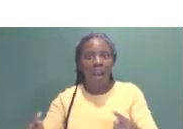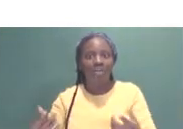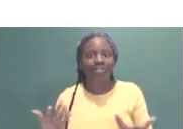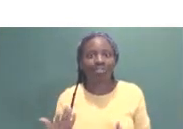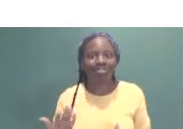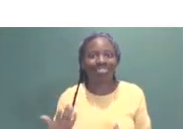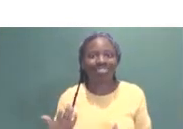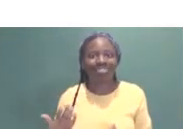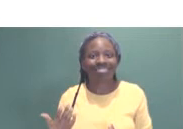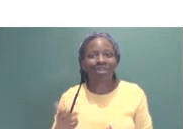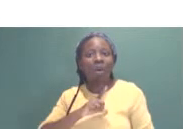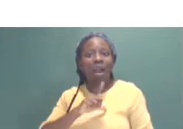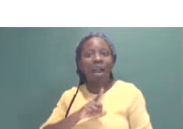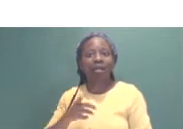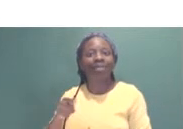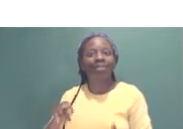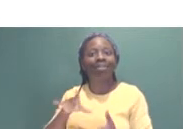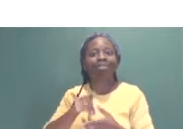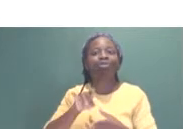of the lockdown.